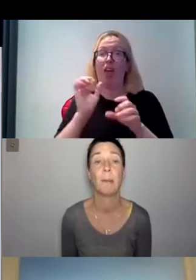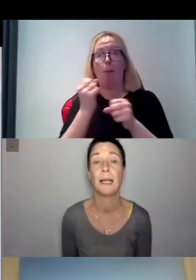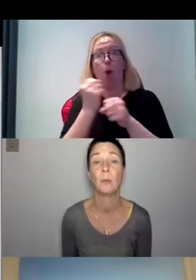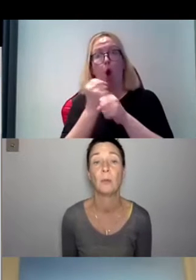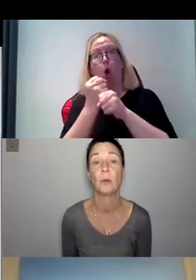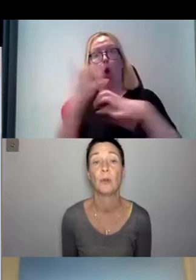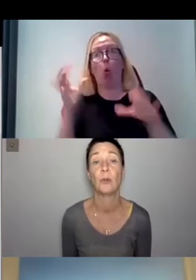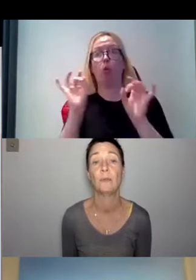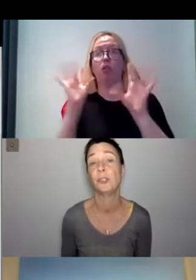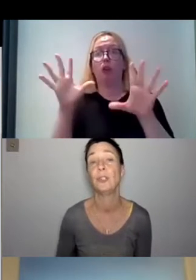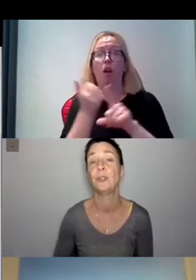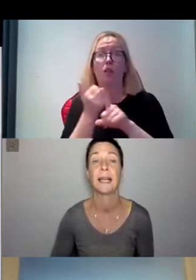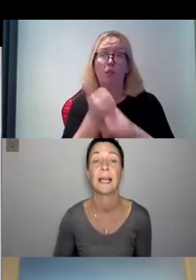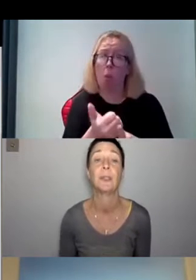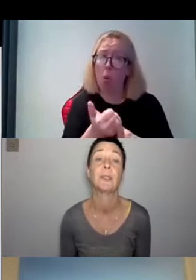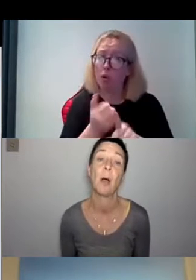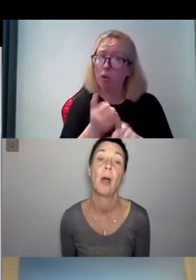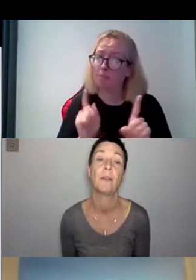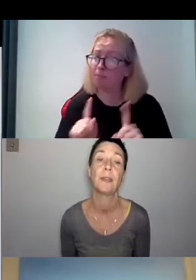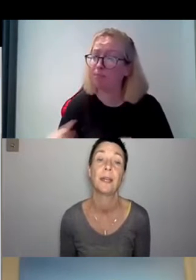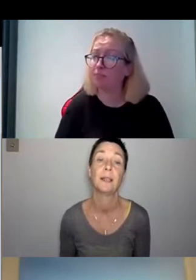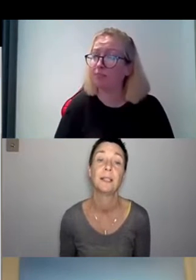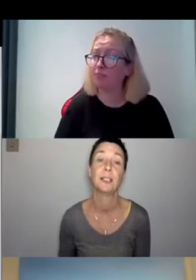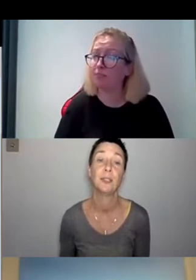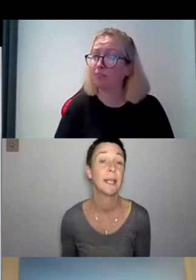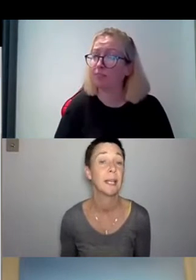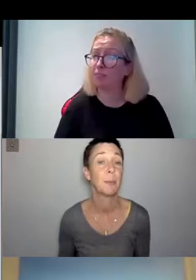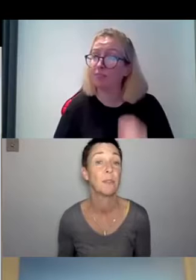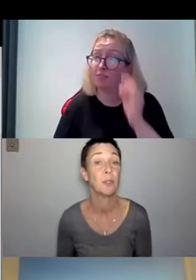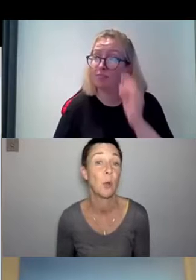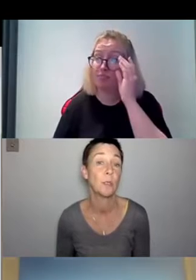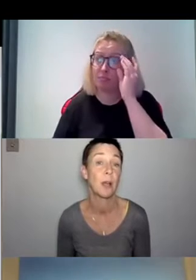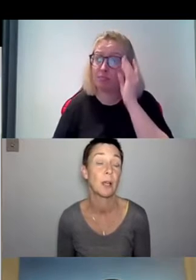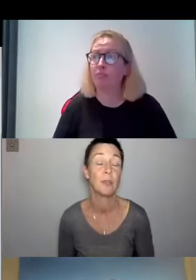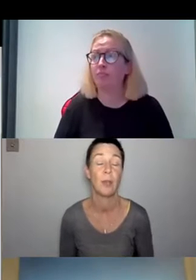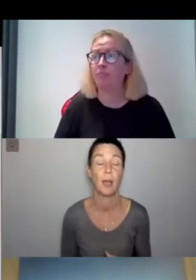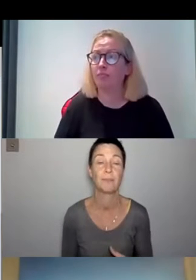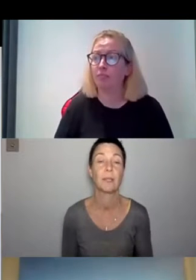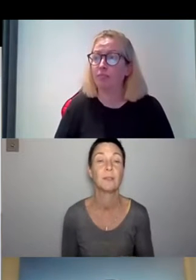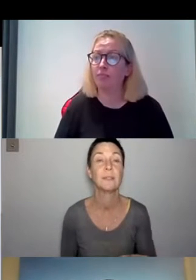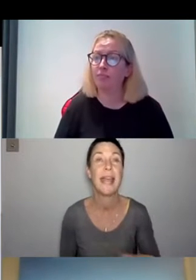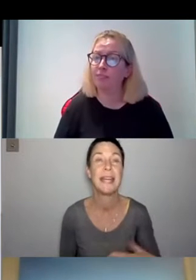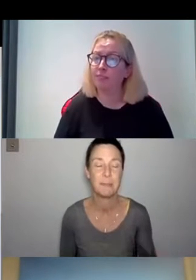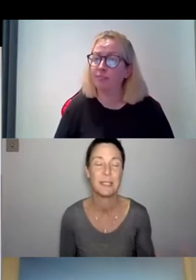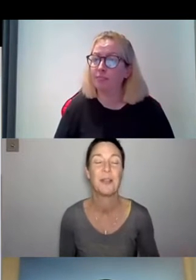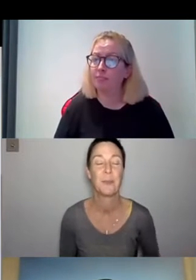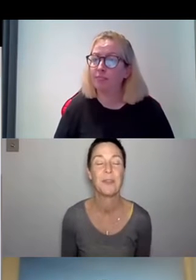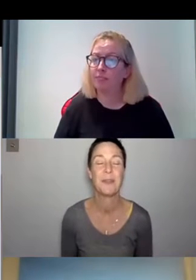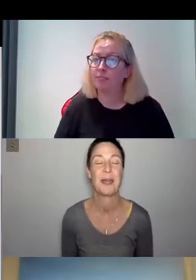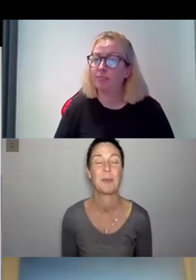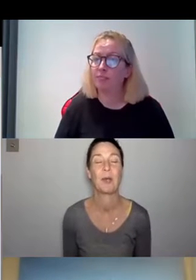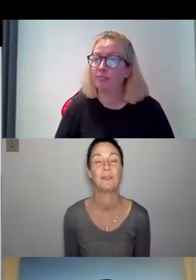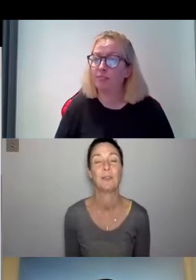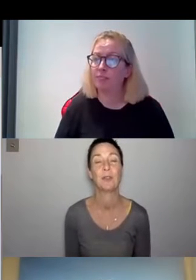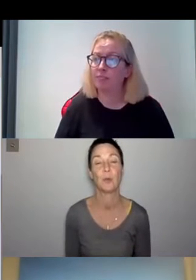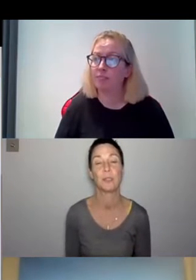are bilingual or who do use sign language as part of their, did you use that as part of your Gold Star community? Anybody within that